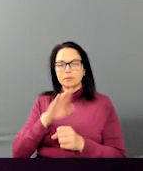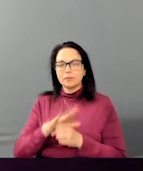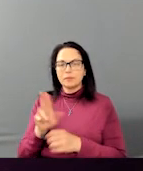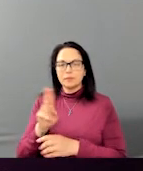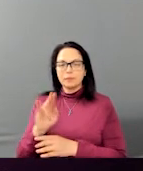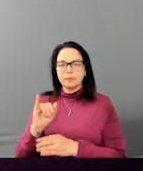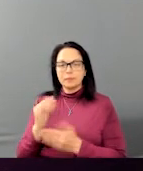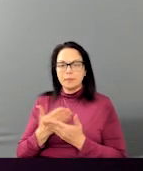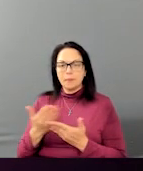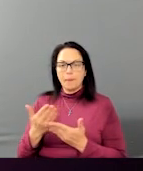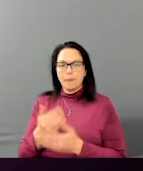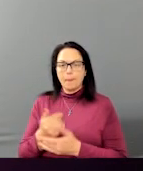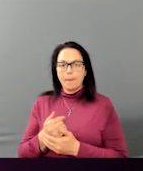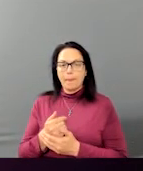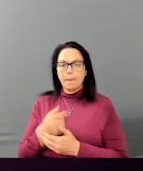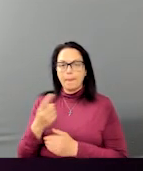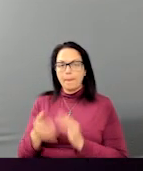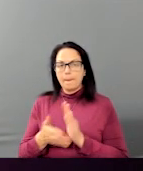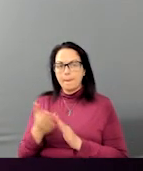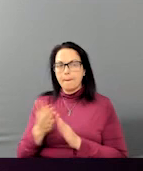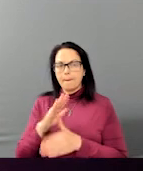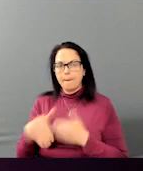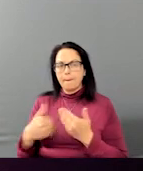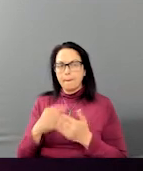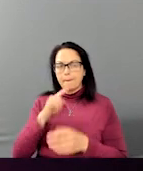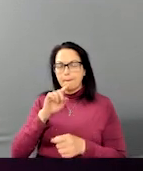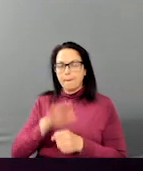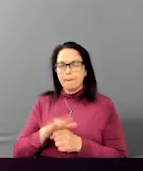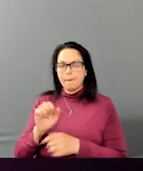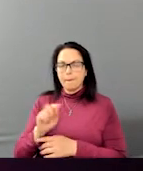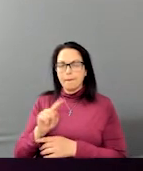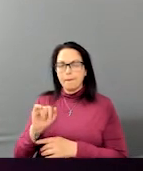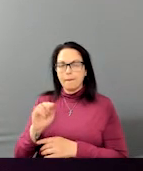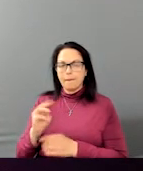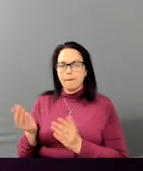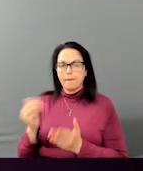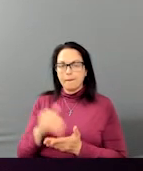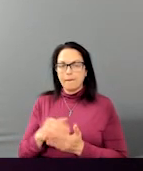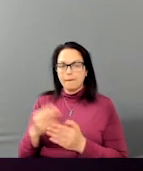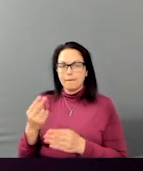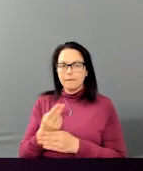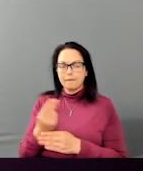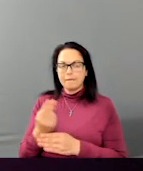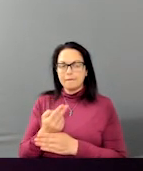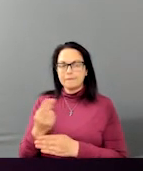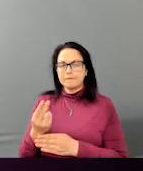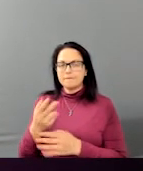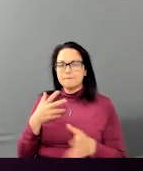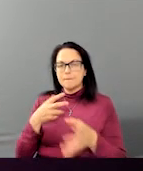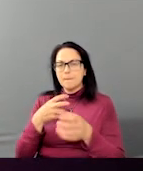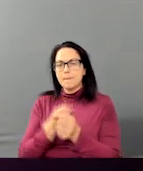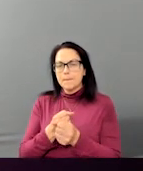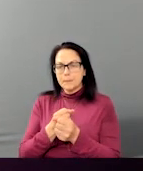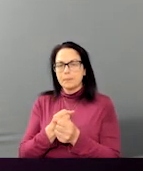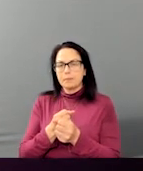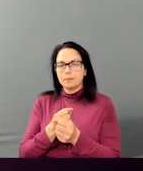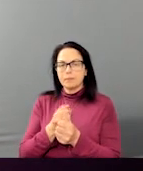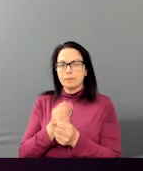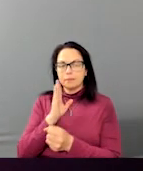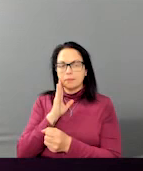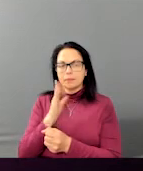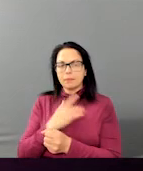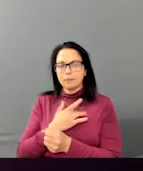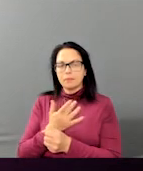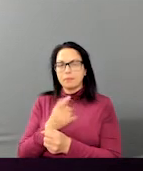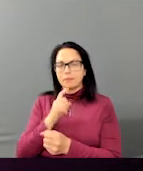here, we run all promises in Enzyme again. We do the wrapper.update. We will likely validate